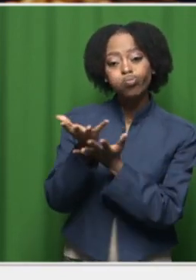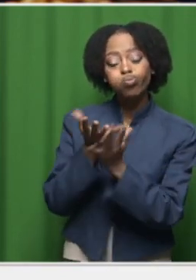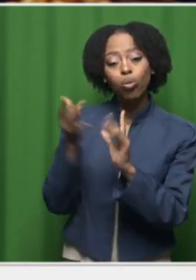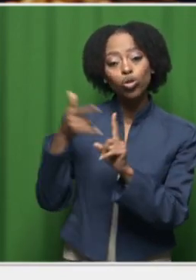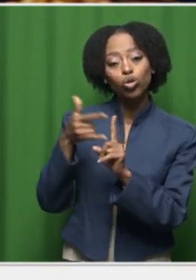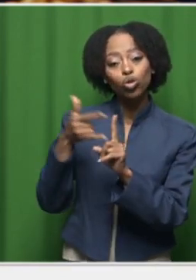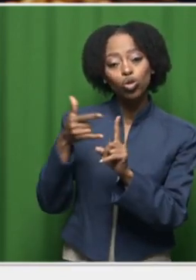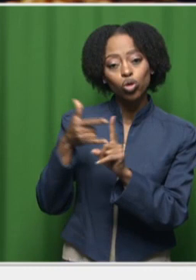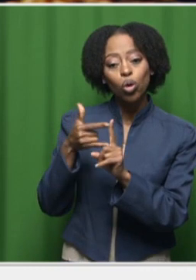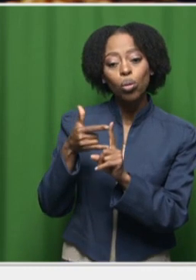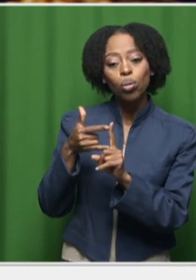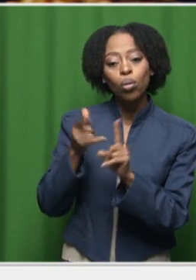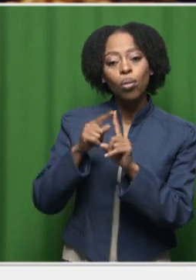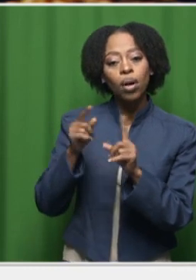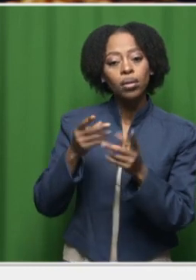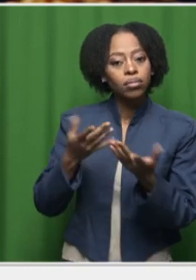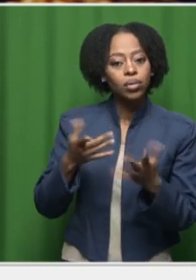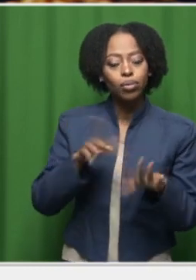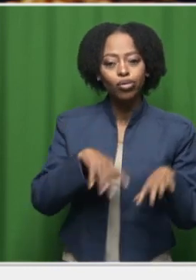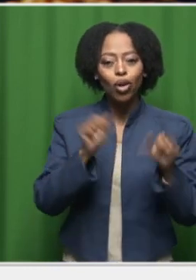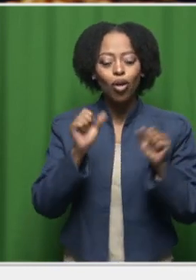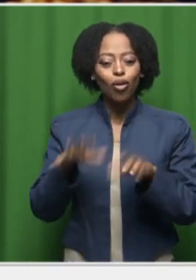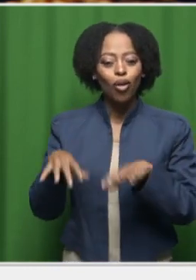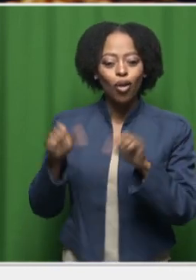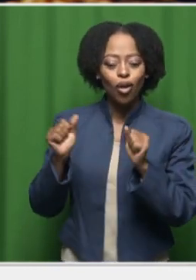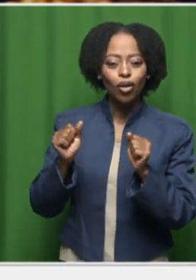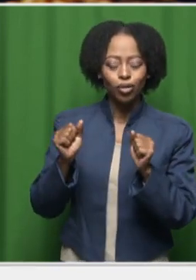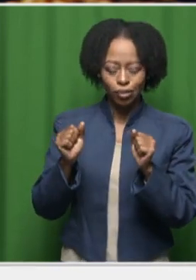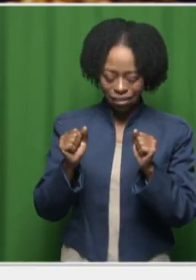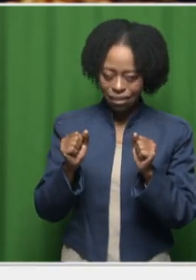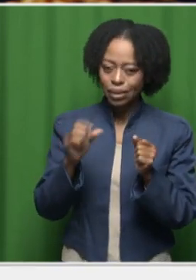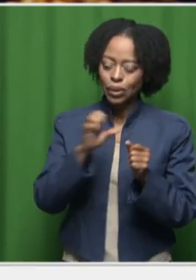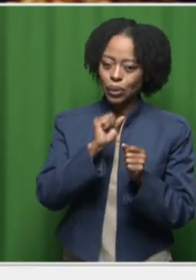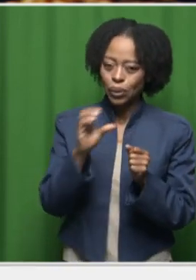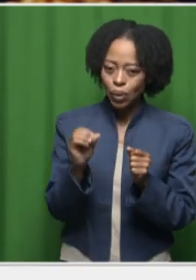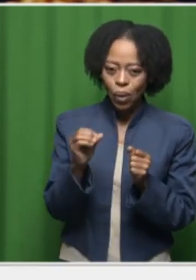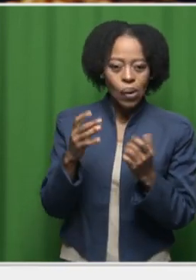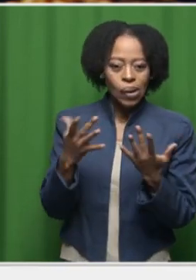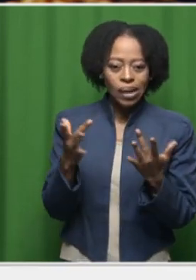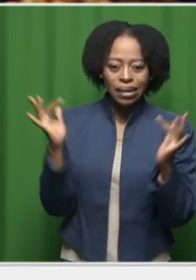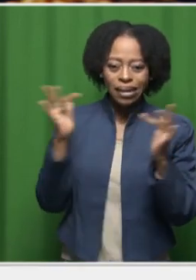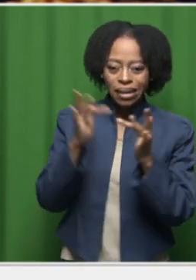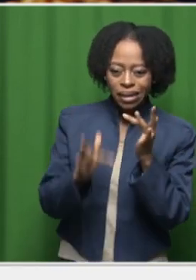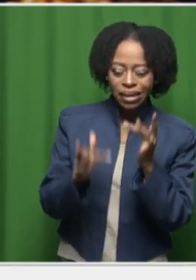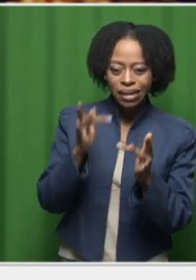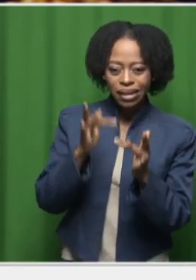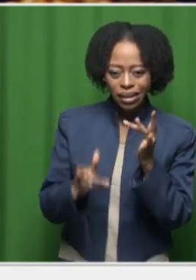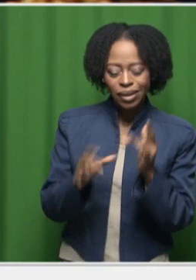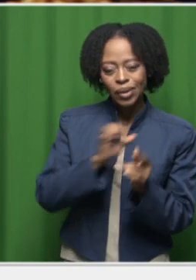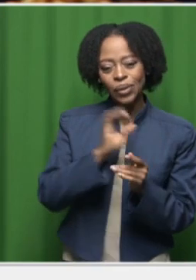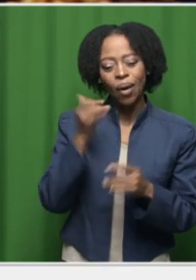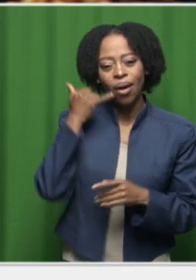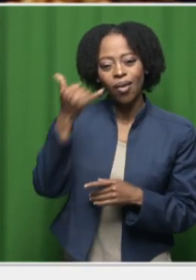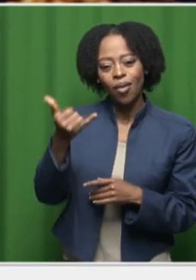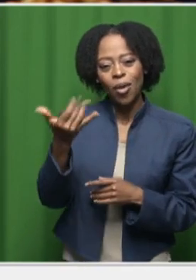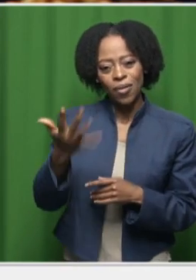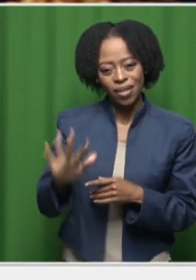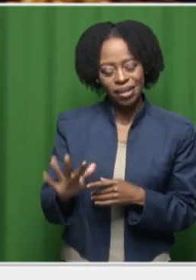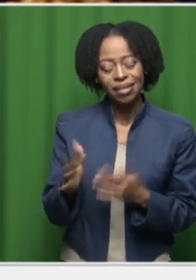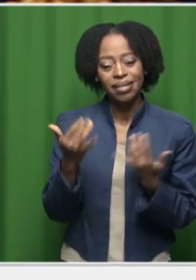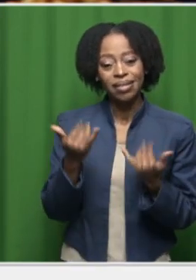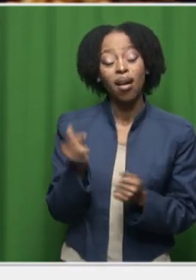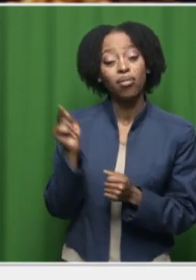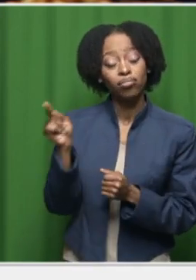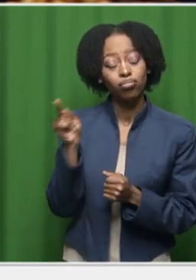And unfortunately, because of load shedding, bandwidth is quite low, so we've had to call Azola. So he joins us